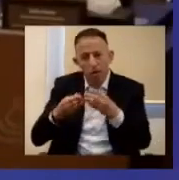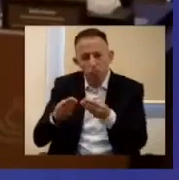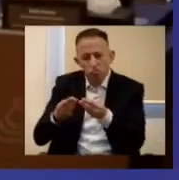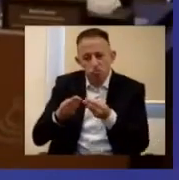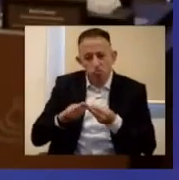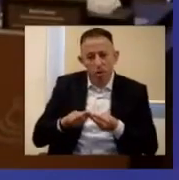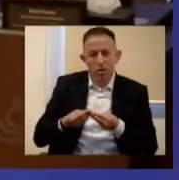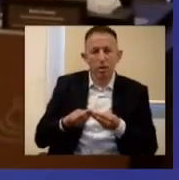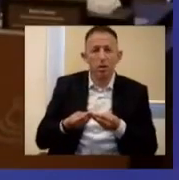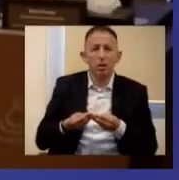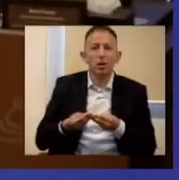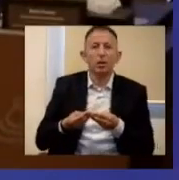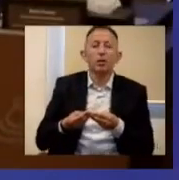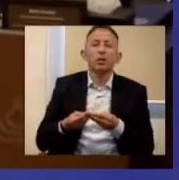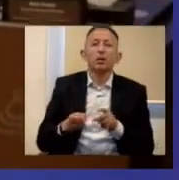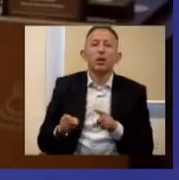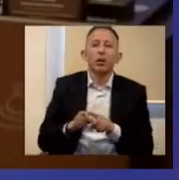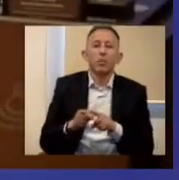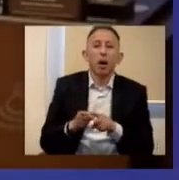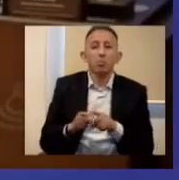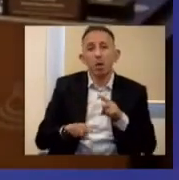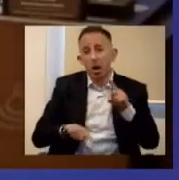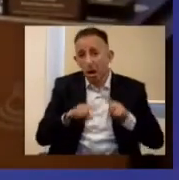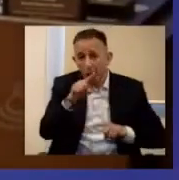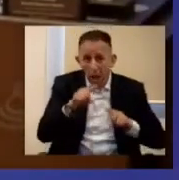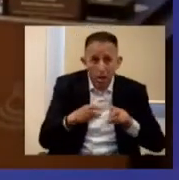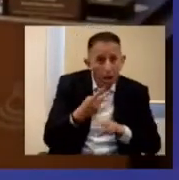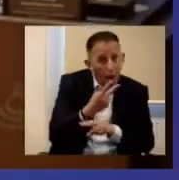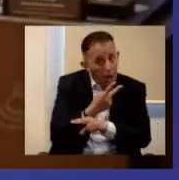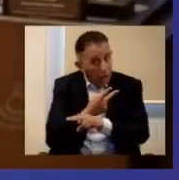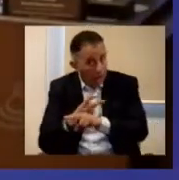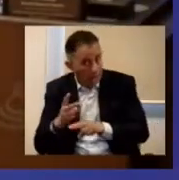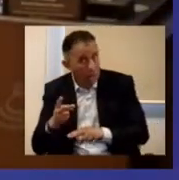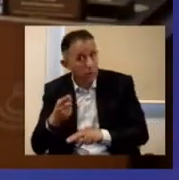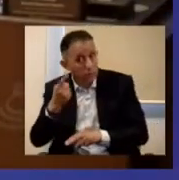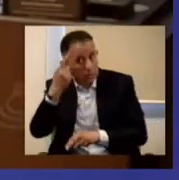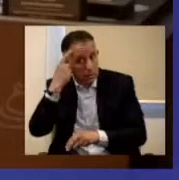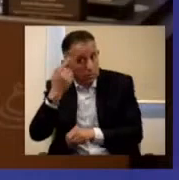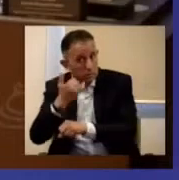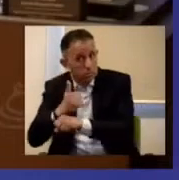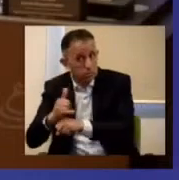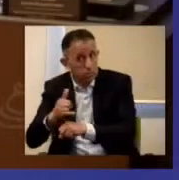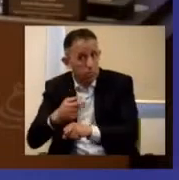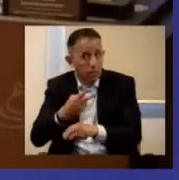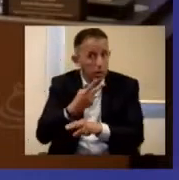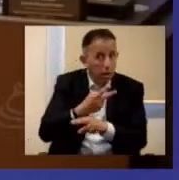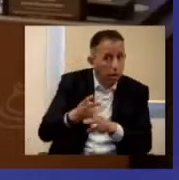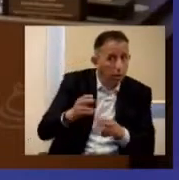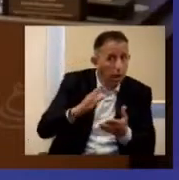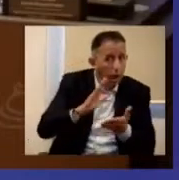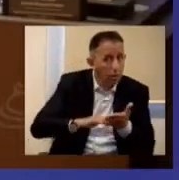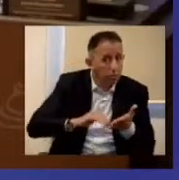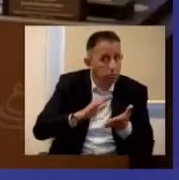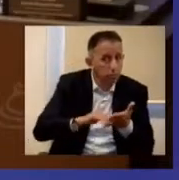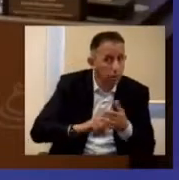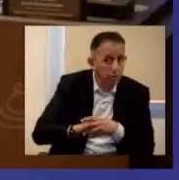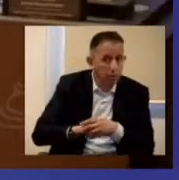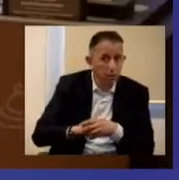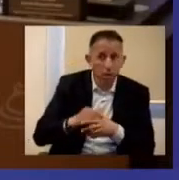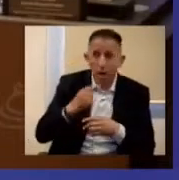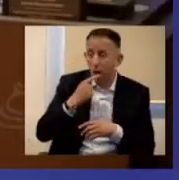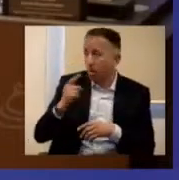not summarize your talk. I will just give the floor to our colleagues from UNEC and the other